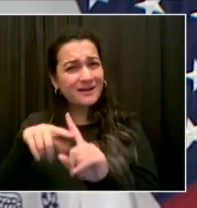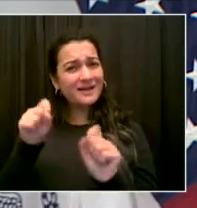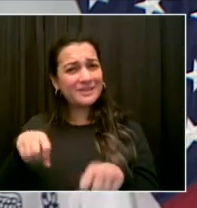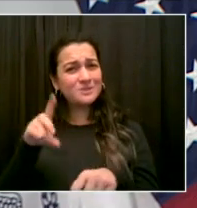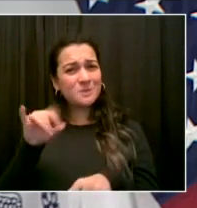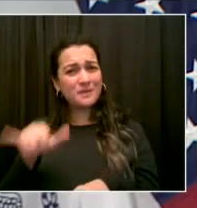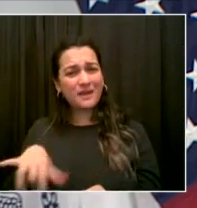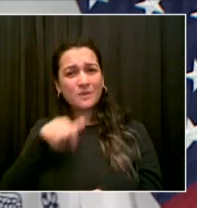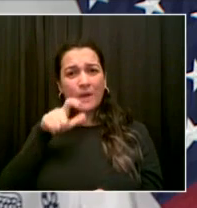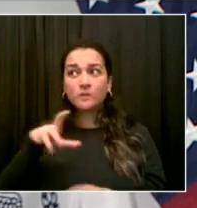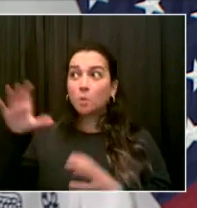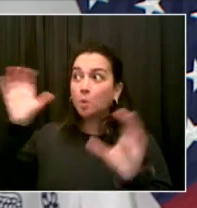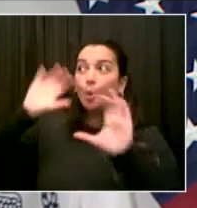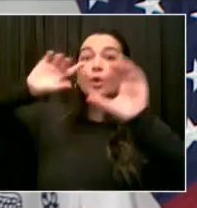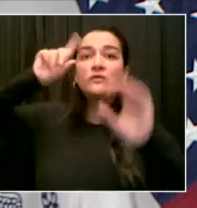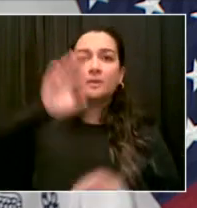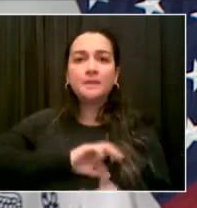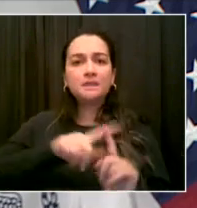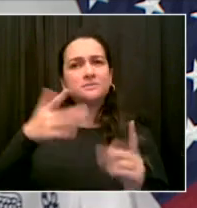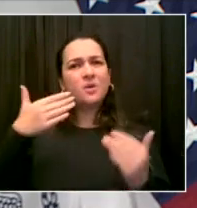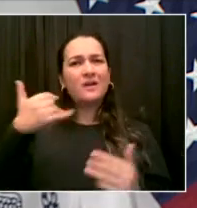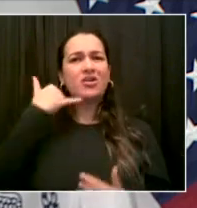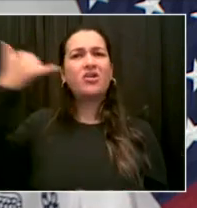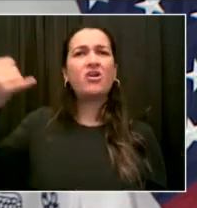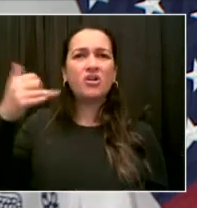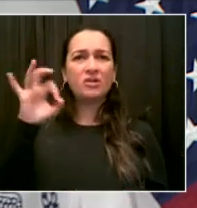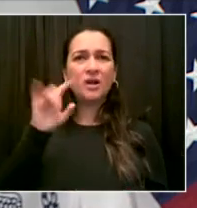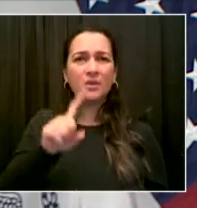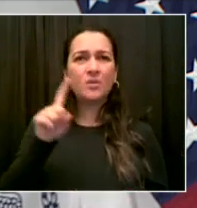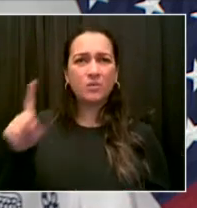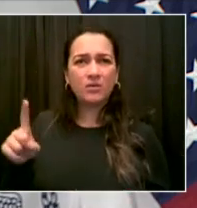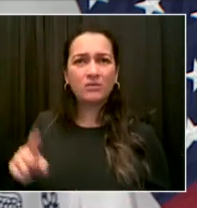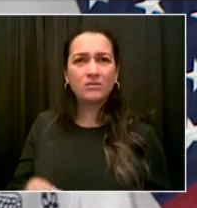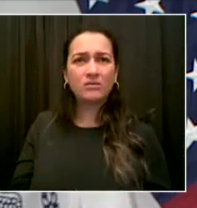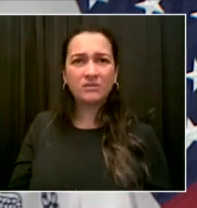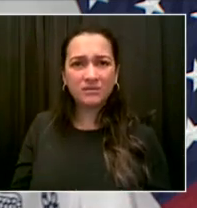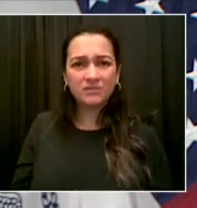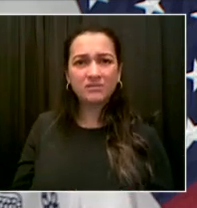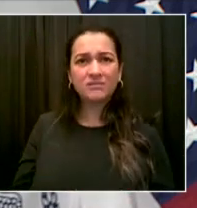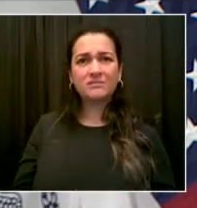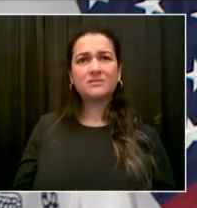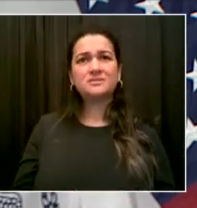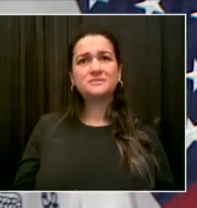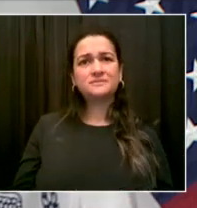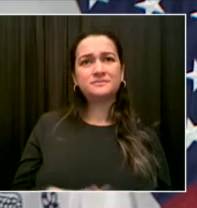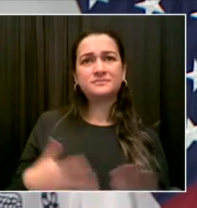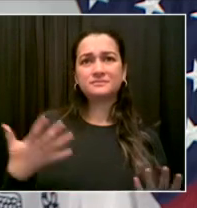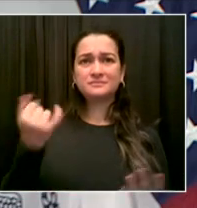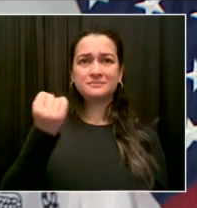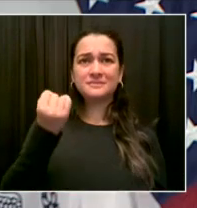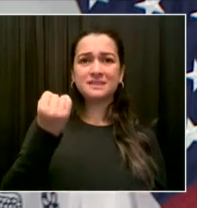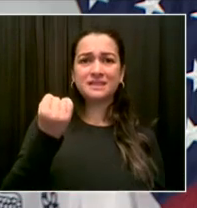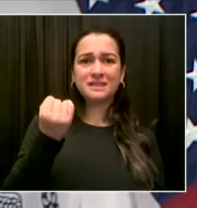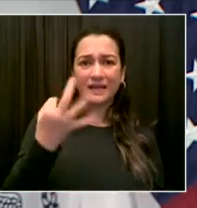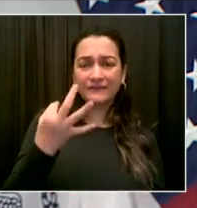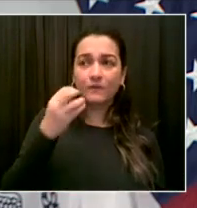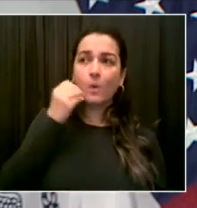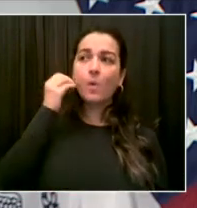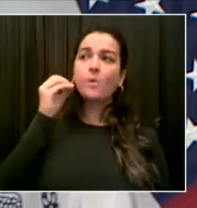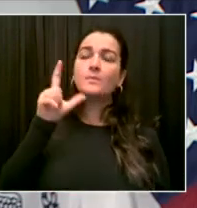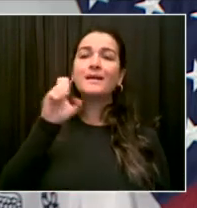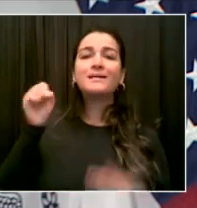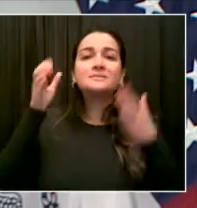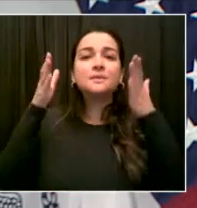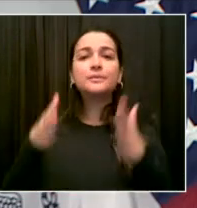it's not perfect, because dealing with folks with a mental health challenge can take a lot of time and a lot of nuance. But we do know the outreach workers have